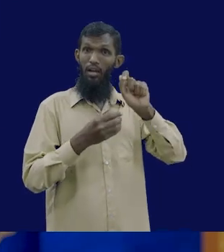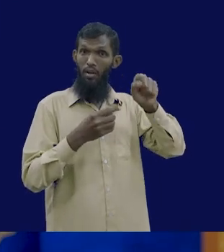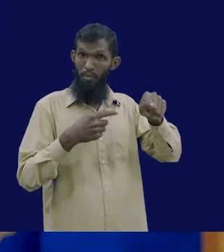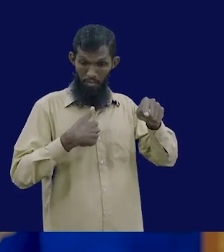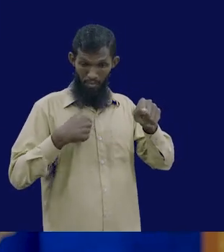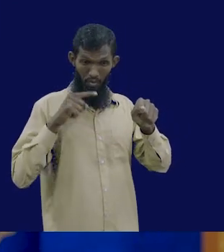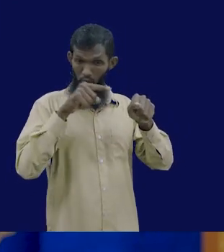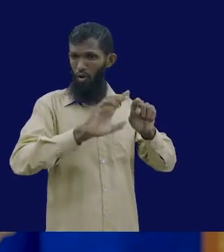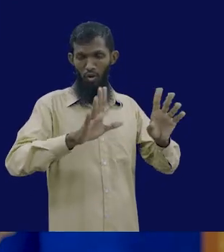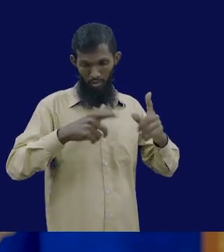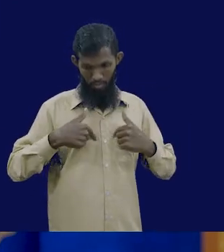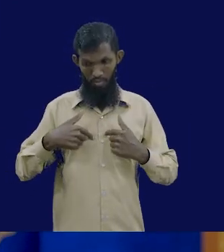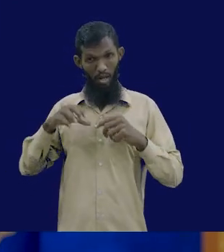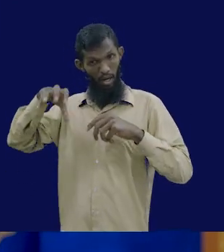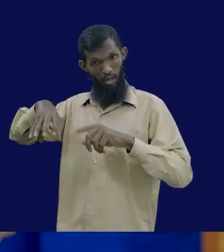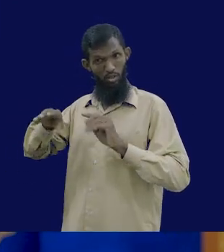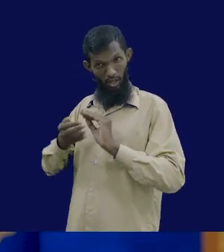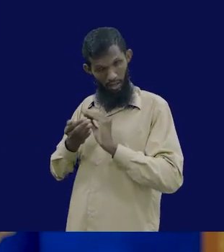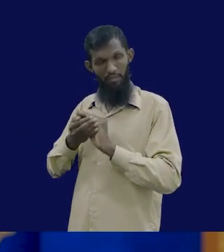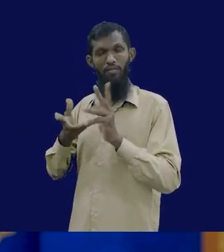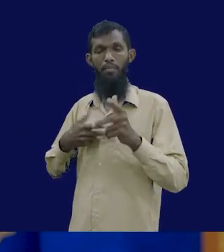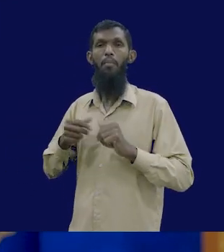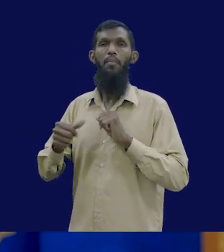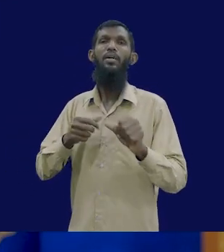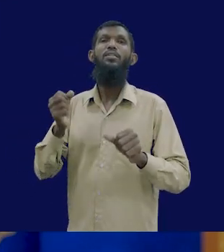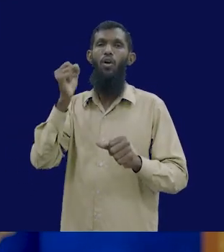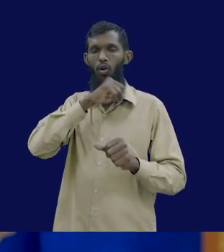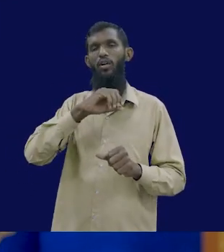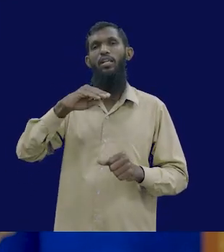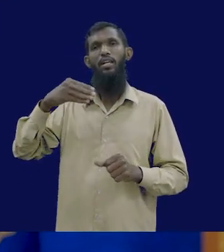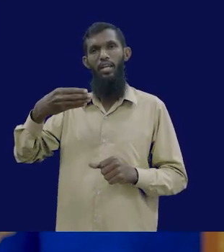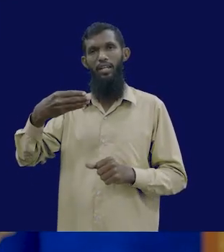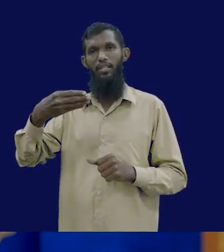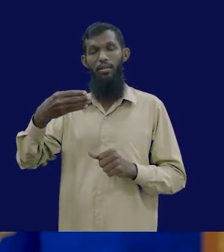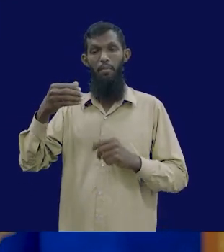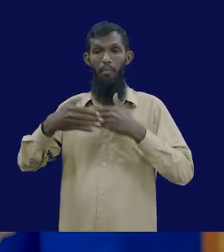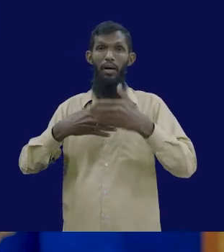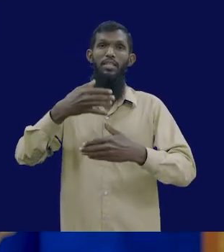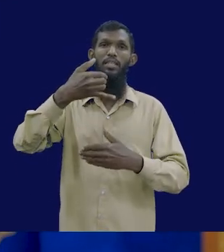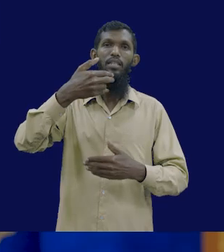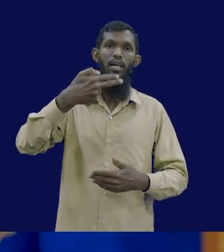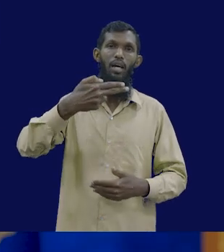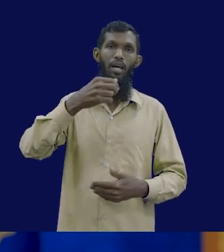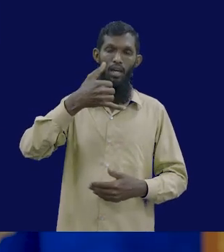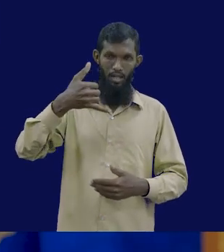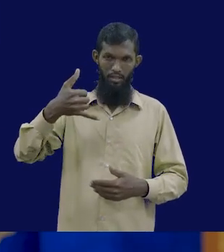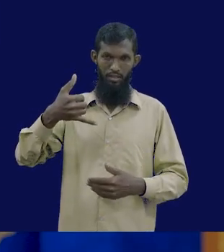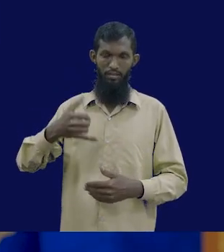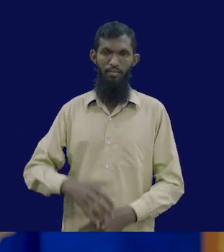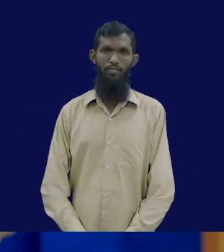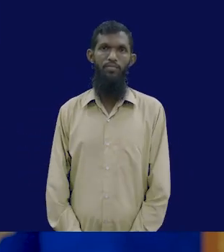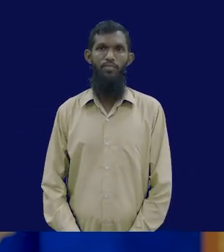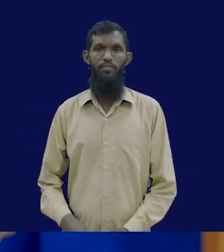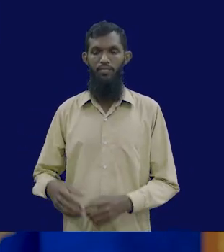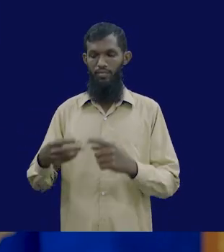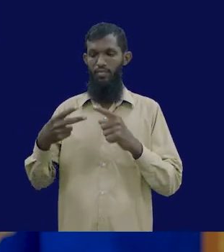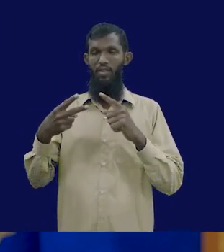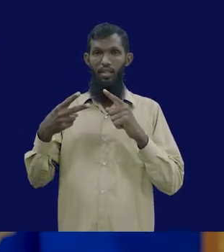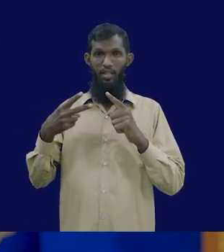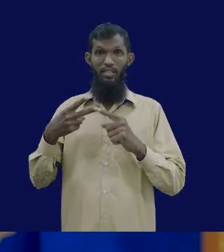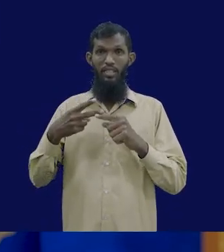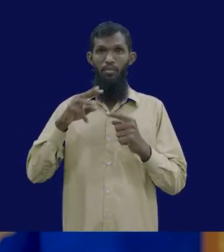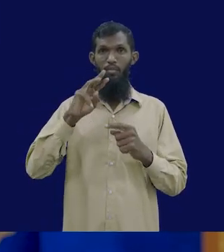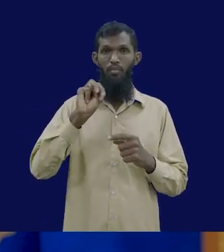during the day of Arafah. And also fasting on Muharram is from the